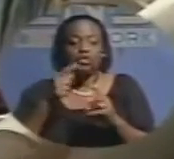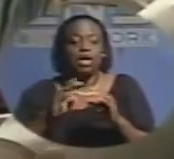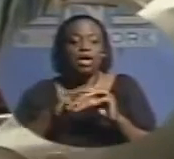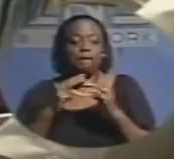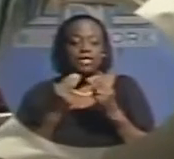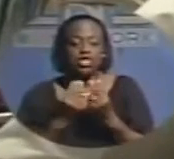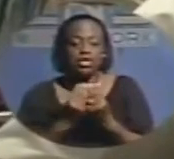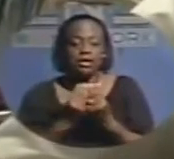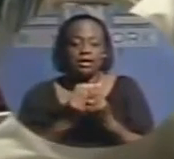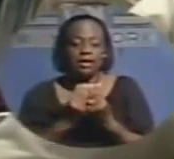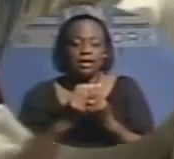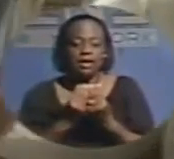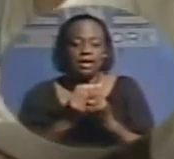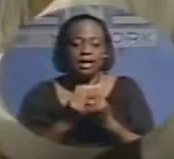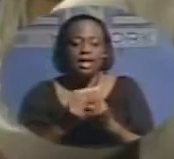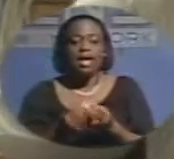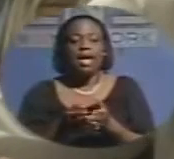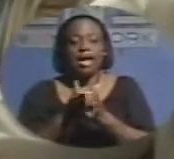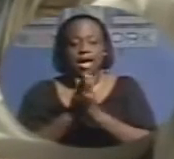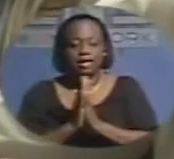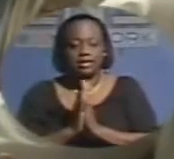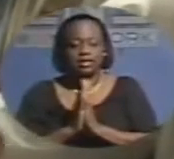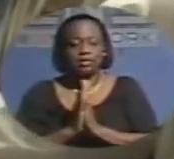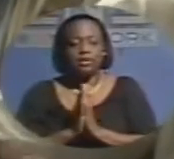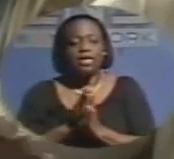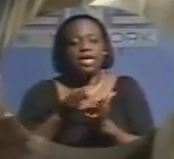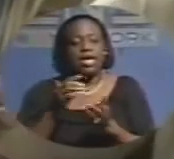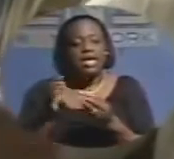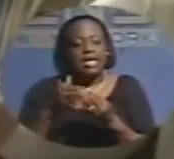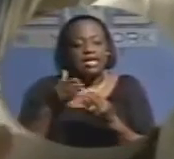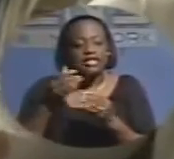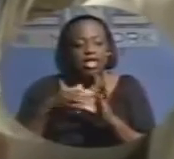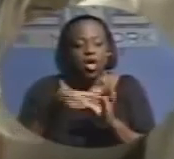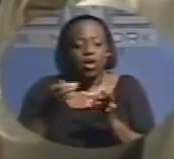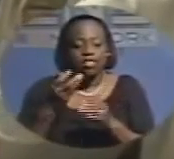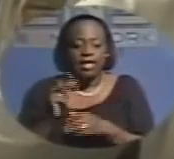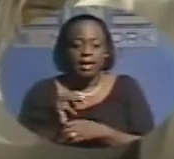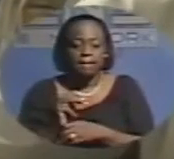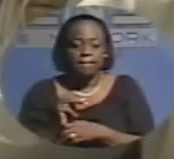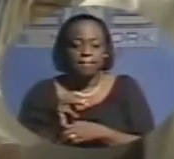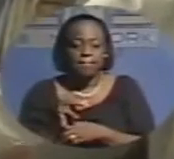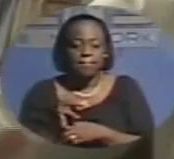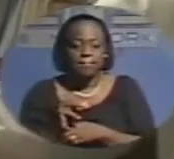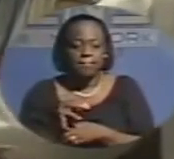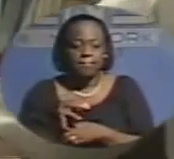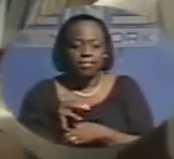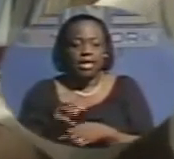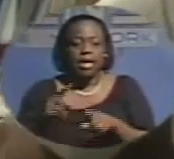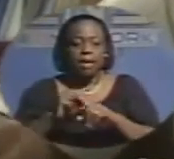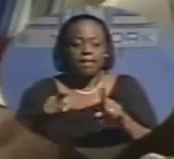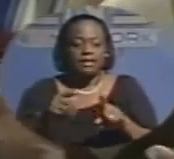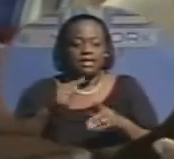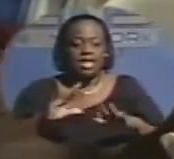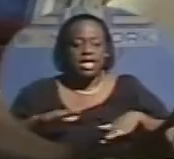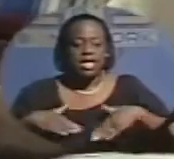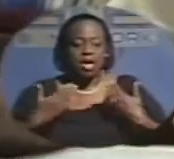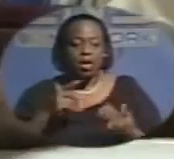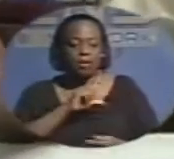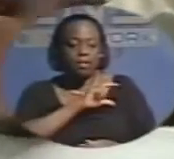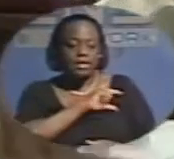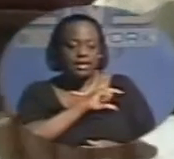some leniency with this regard. But the young police officers, when they come out,